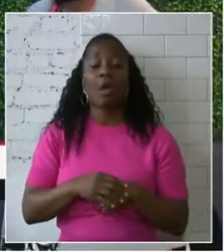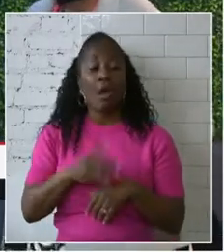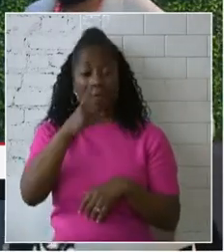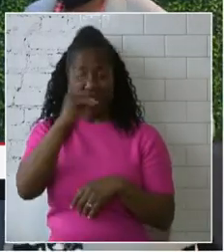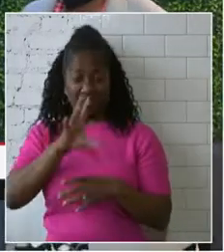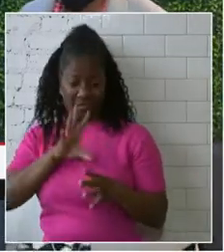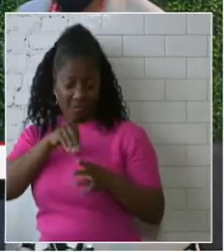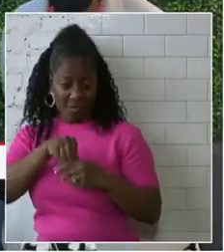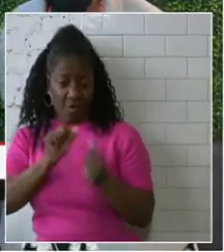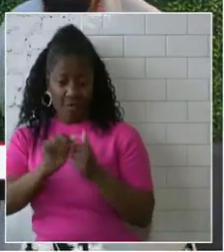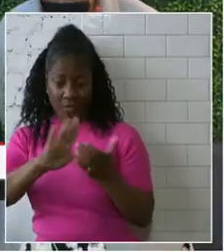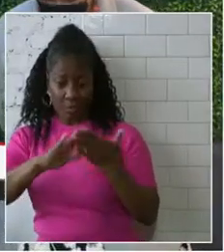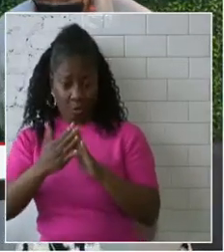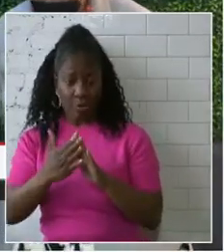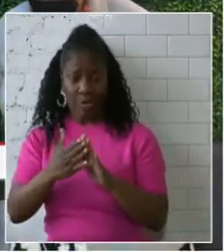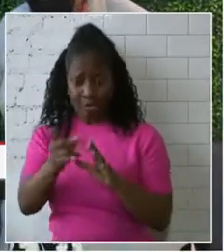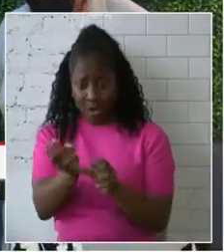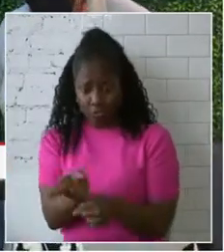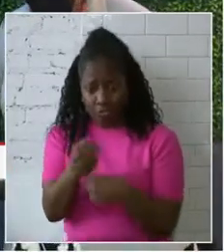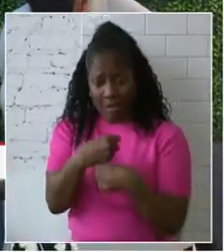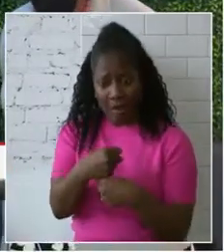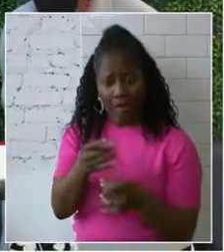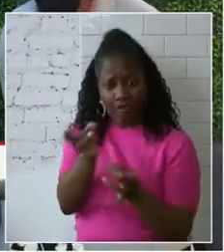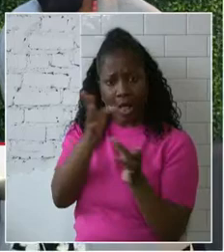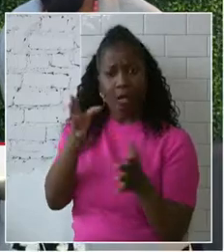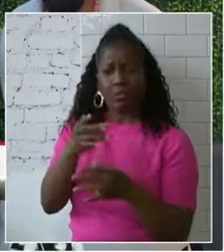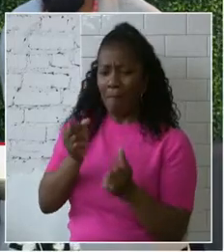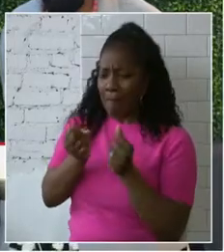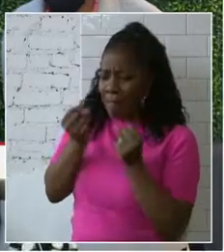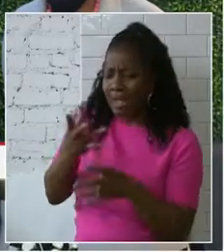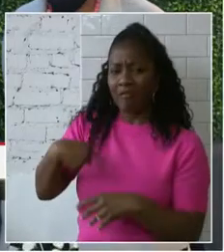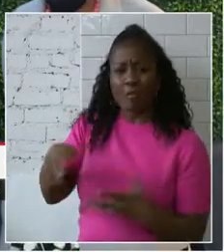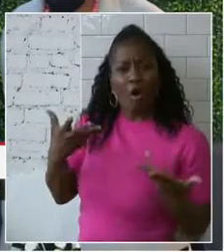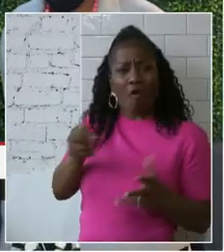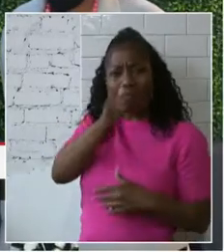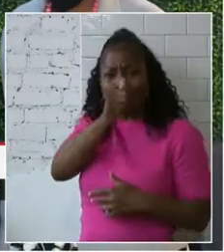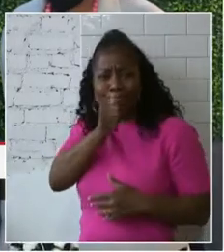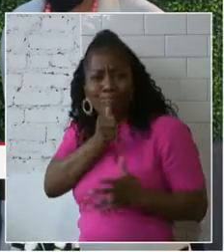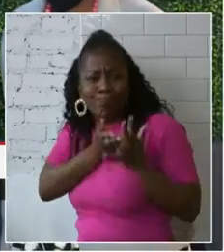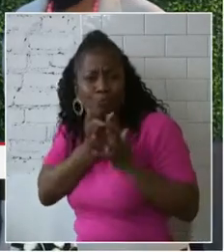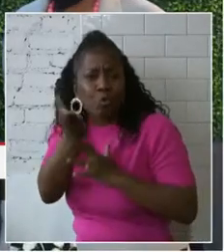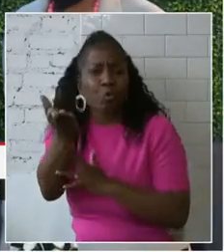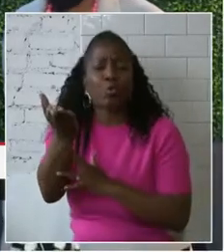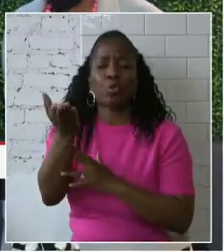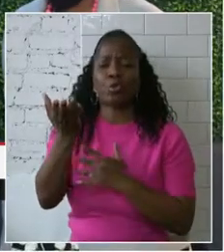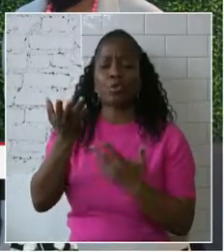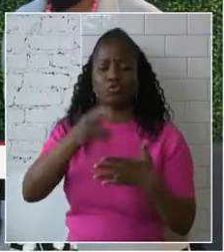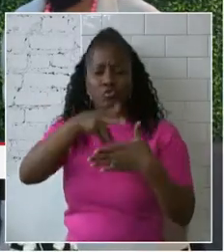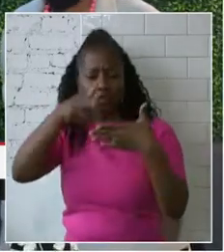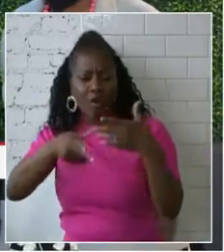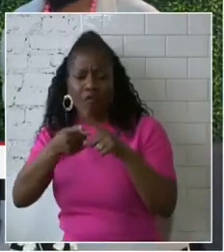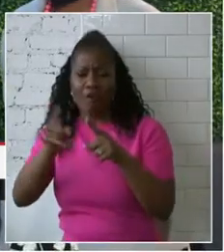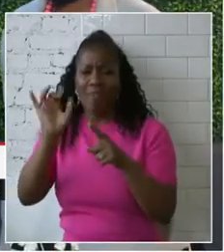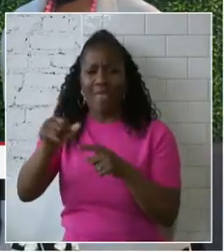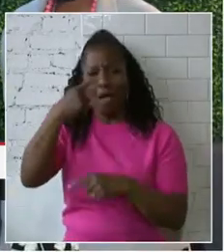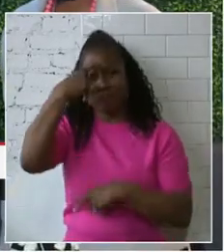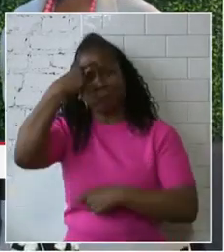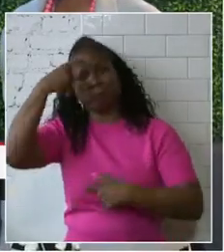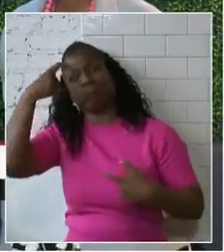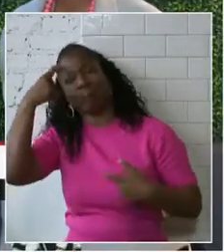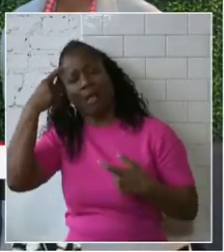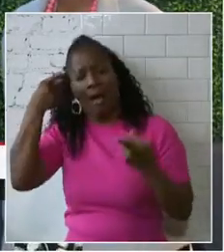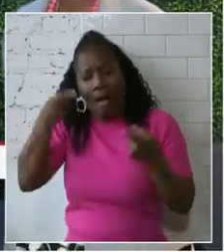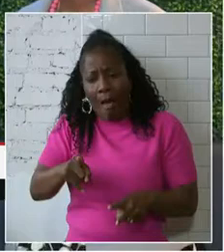community violence, many have survived a violent injury and suffered from the resulting emotional trauma. At